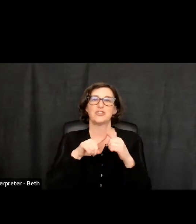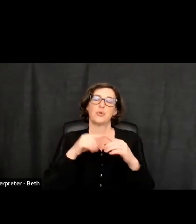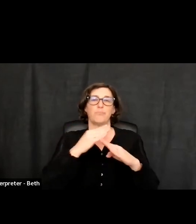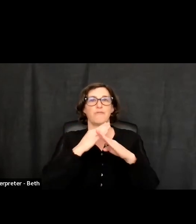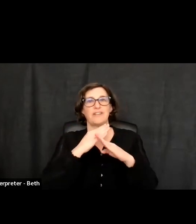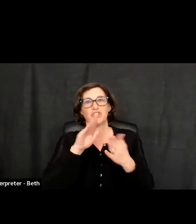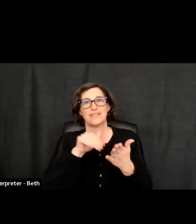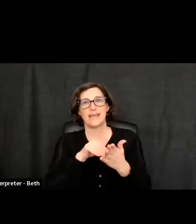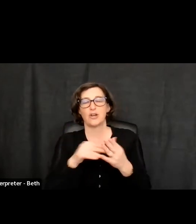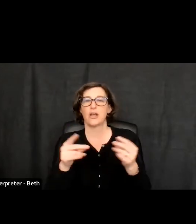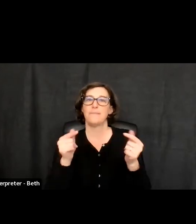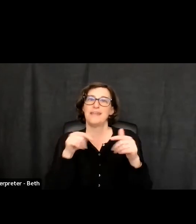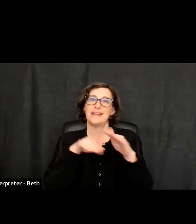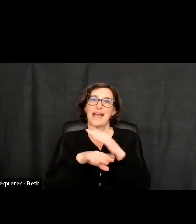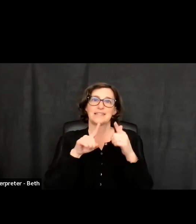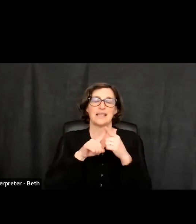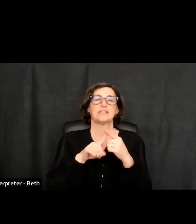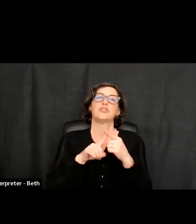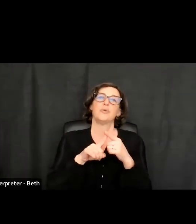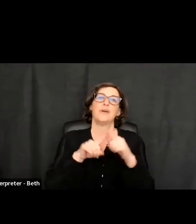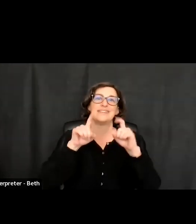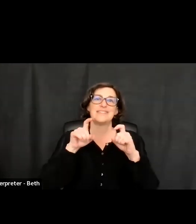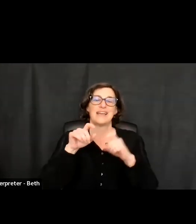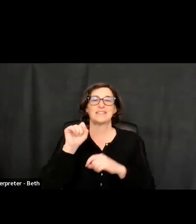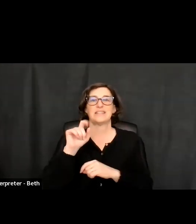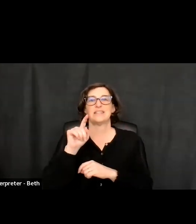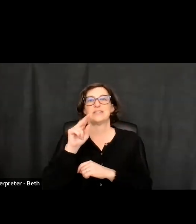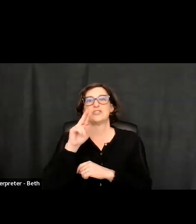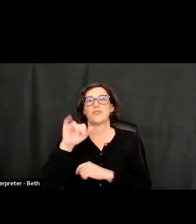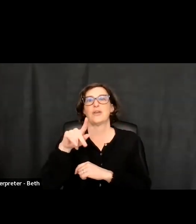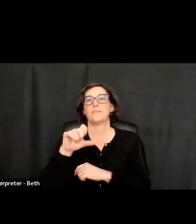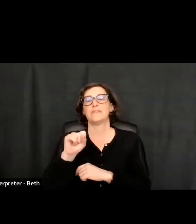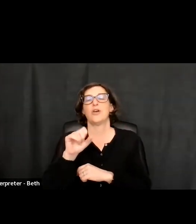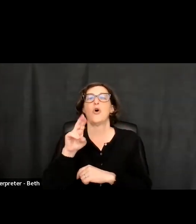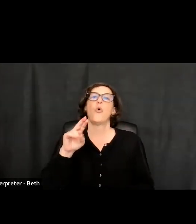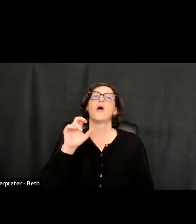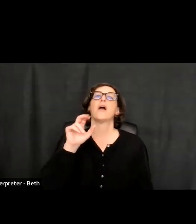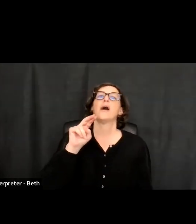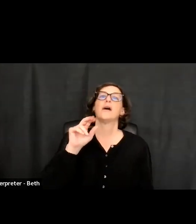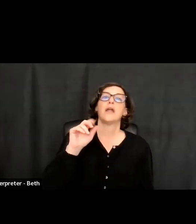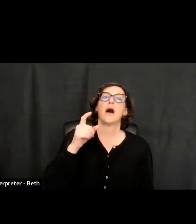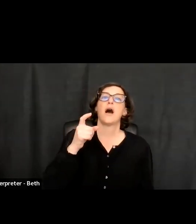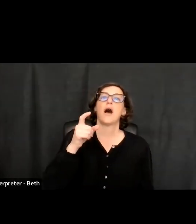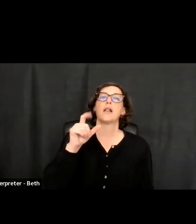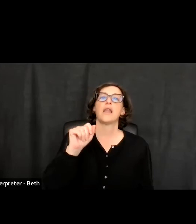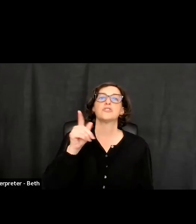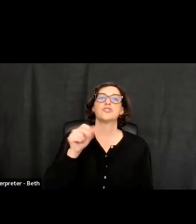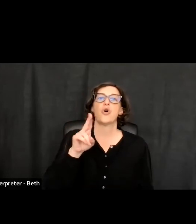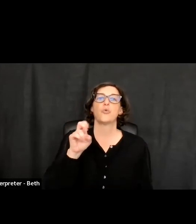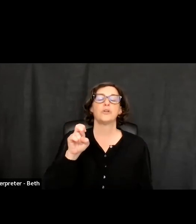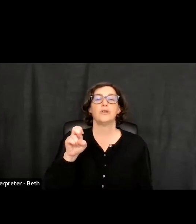immediate access to fentanyl test strips or naloxone. And this idea that there has to be a control group that could very well